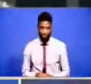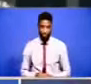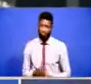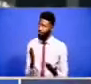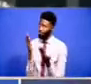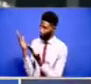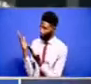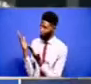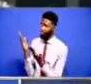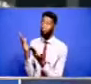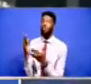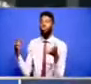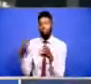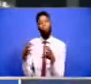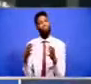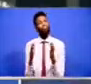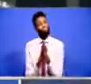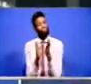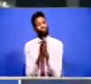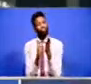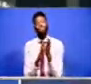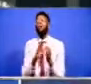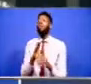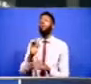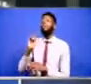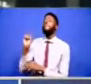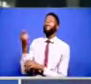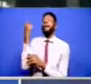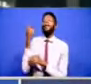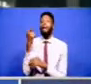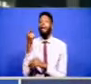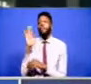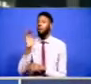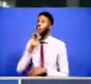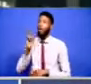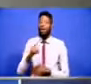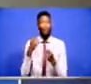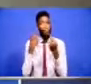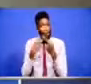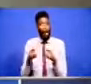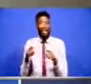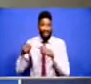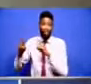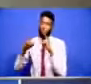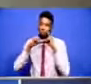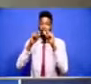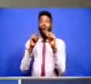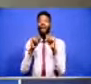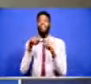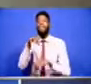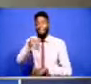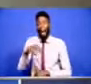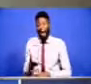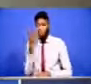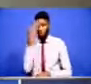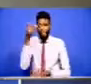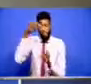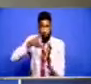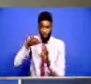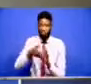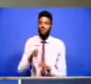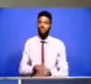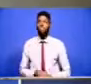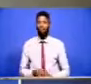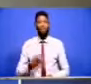presidential directive, cautioned passengers of fare increase shock owing to increase on fuel. Wanafaa kujua hiyo kumaintain social